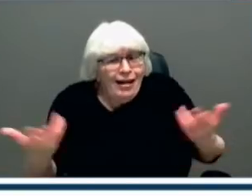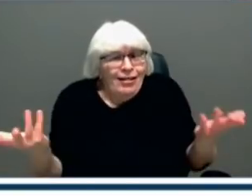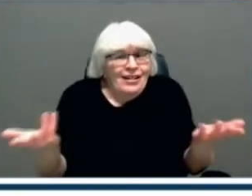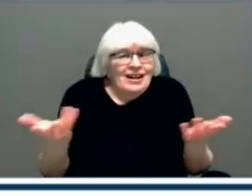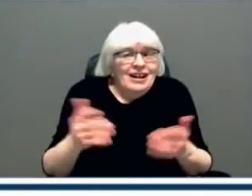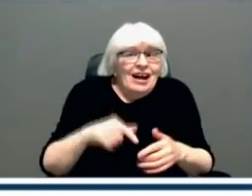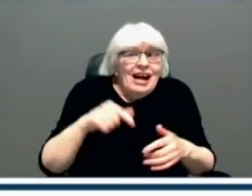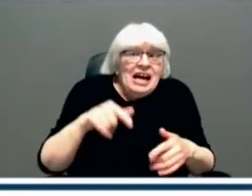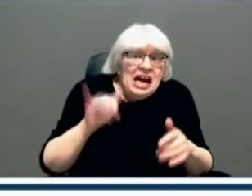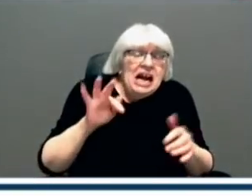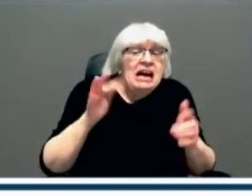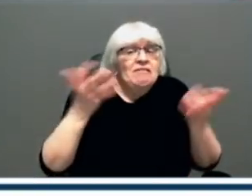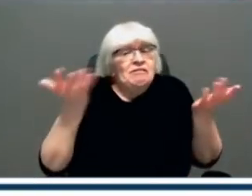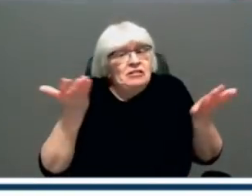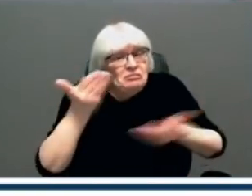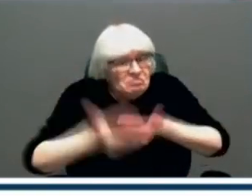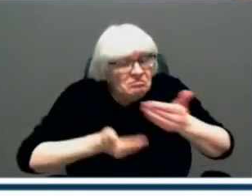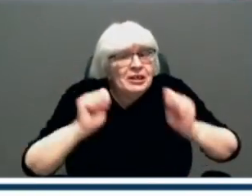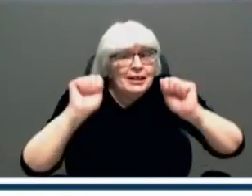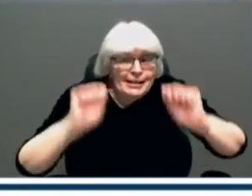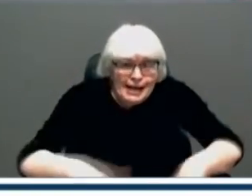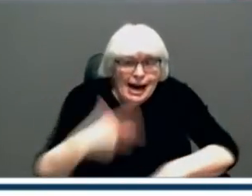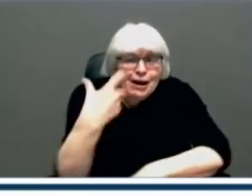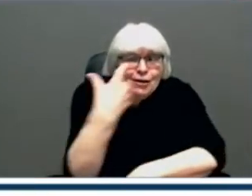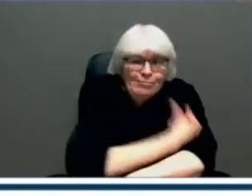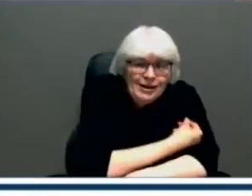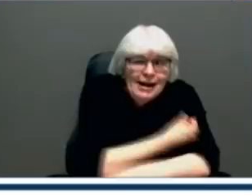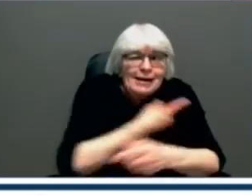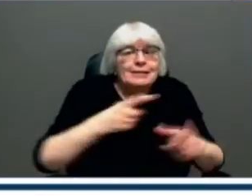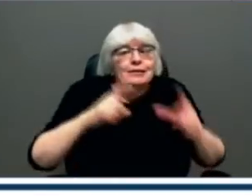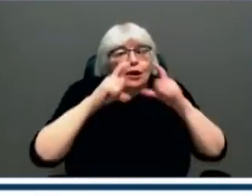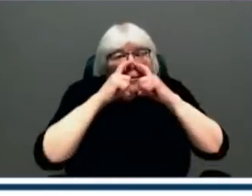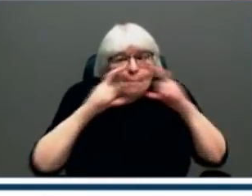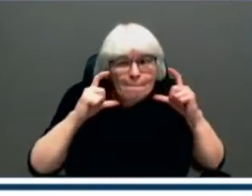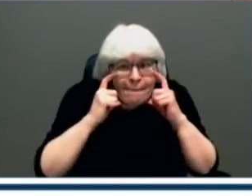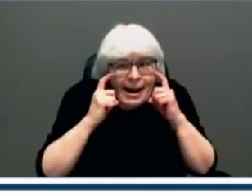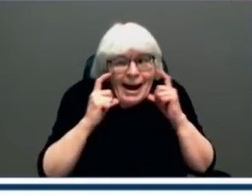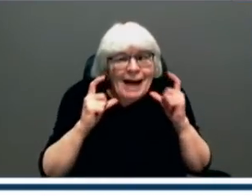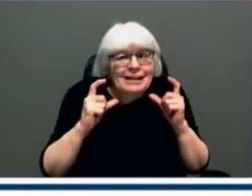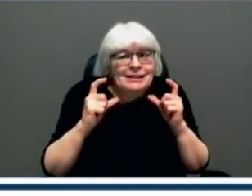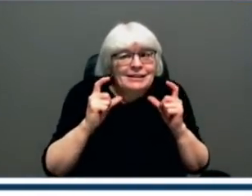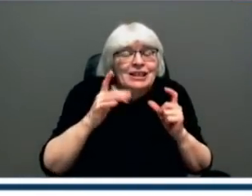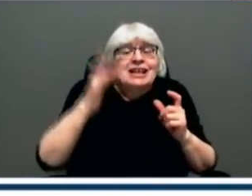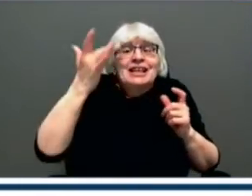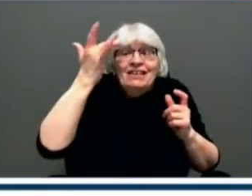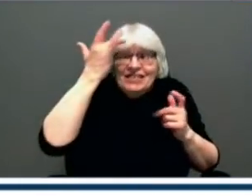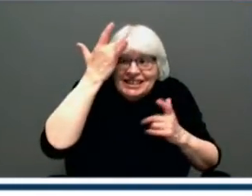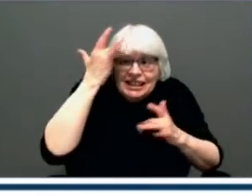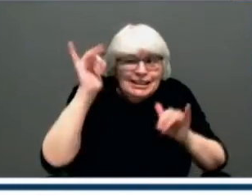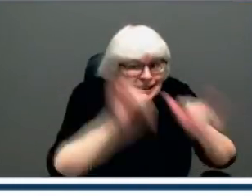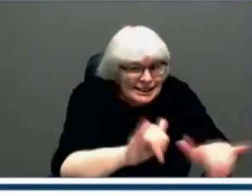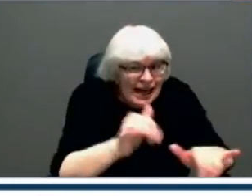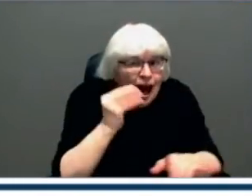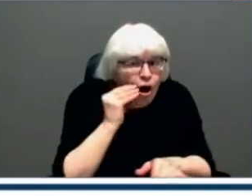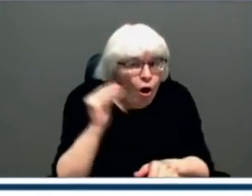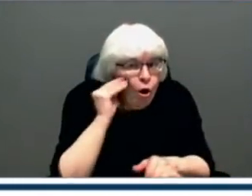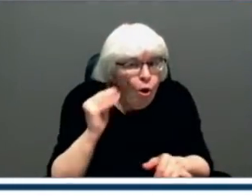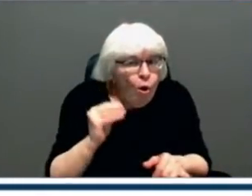getting vaccinated, wearing masks, staying home while we're sick, as a way to protect those at highest